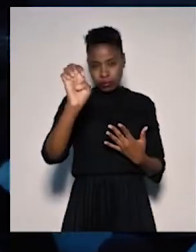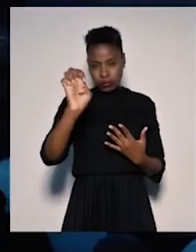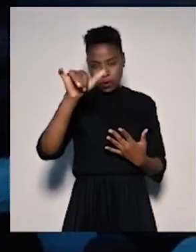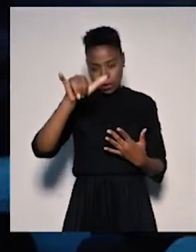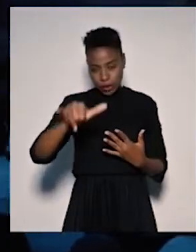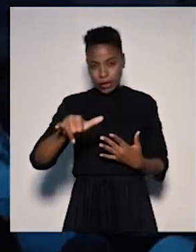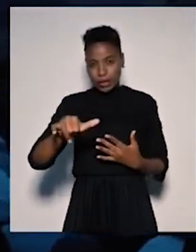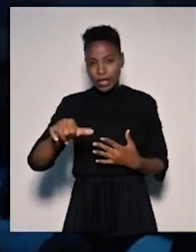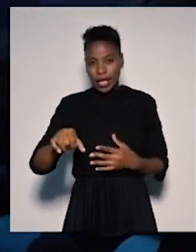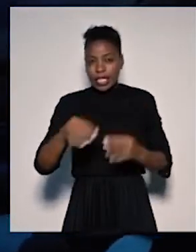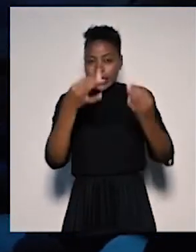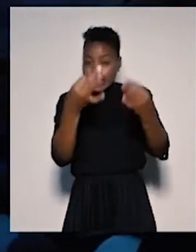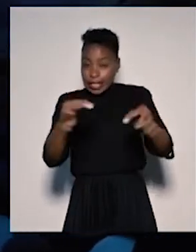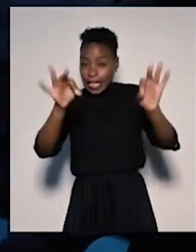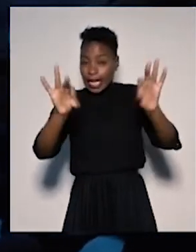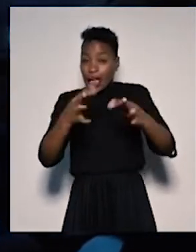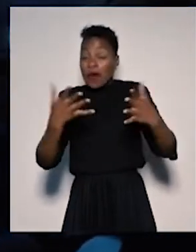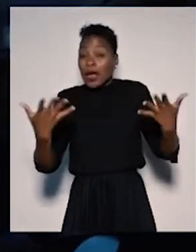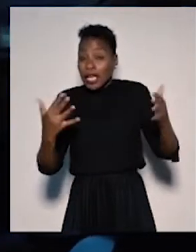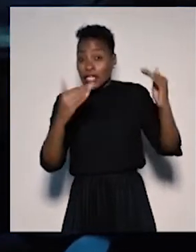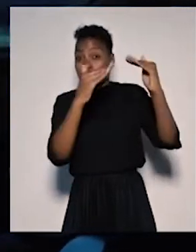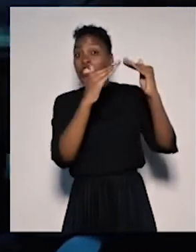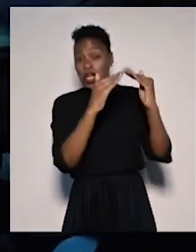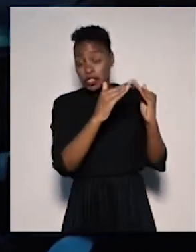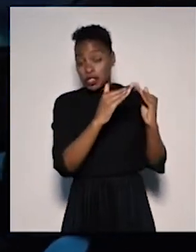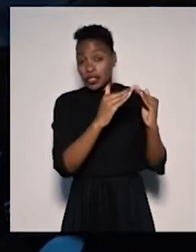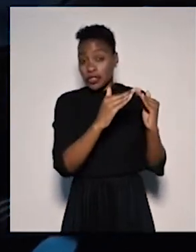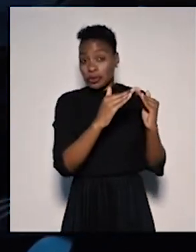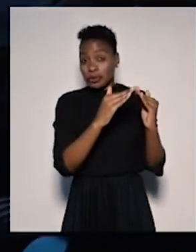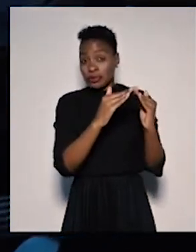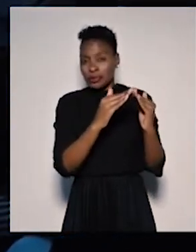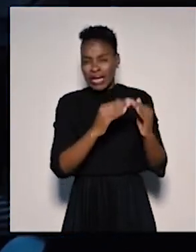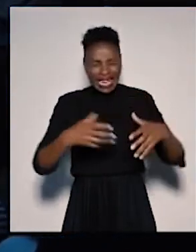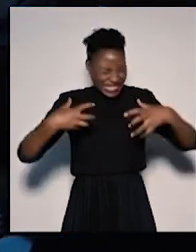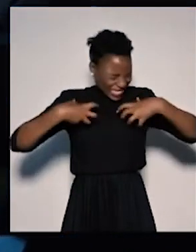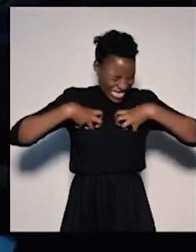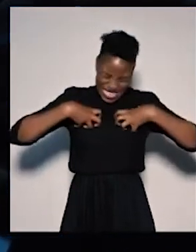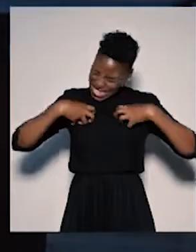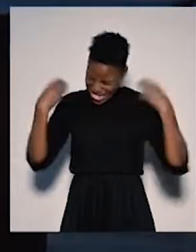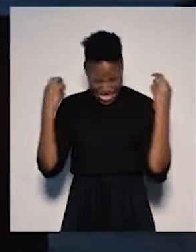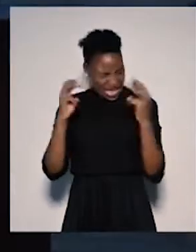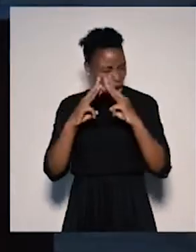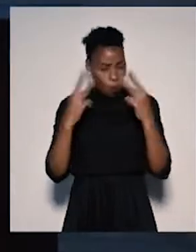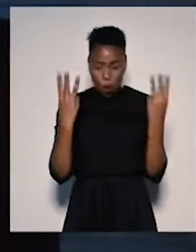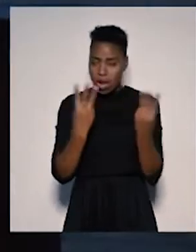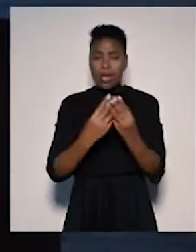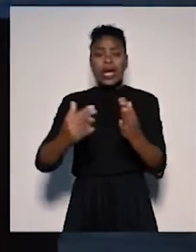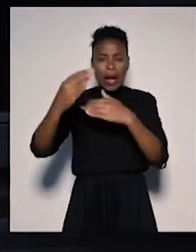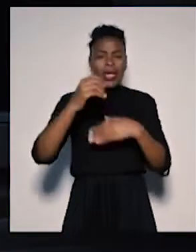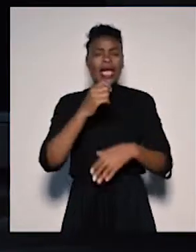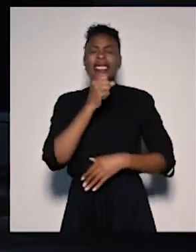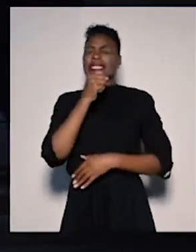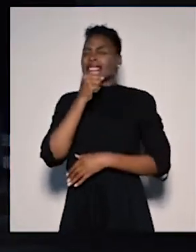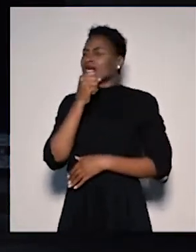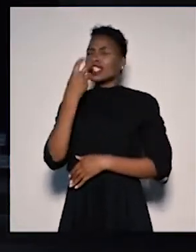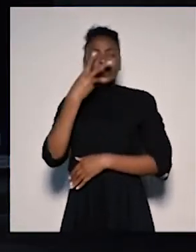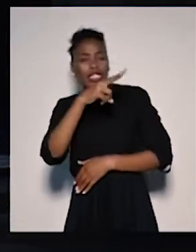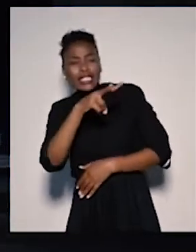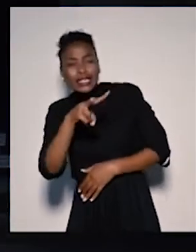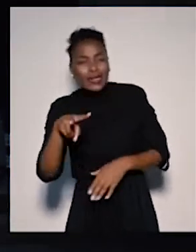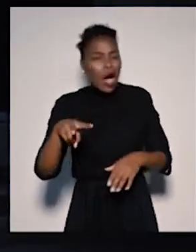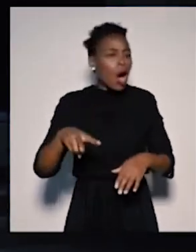She was discovered in church. And this is why I get angry with the world. They come here and they see this great